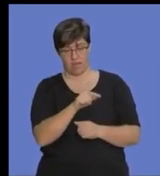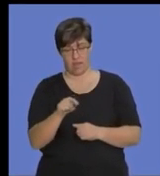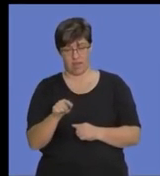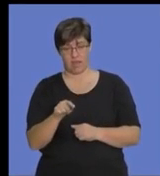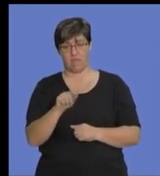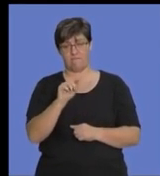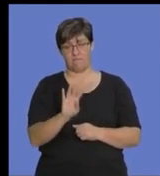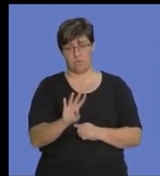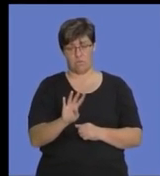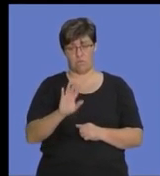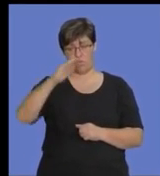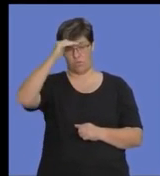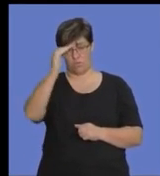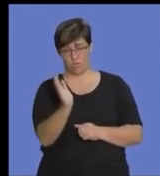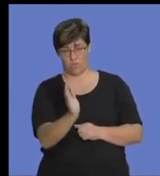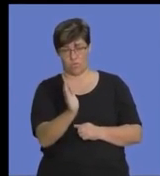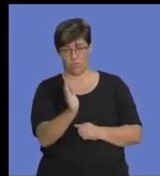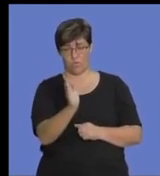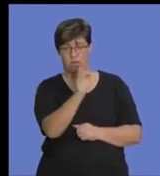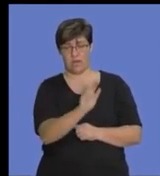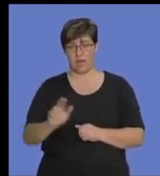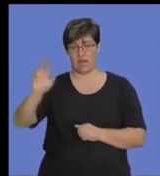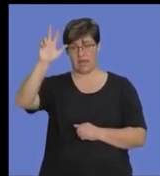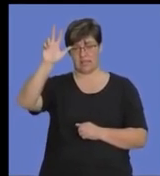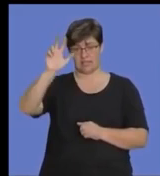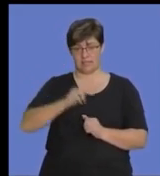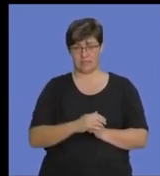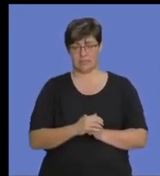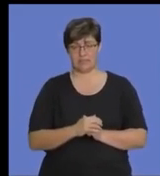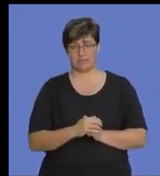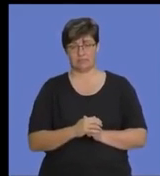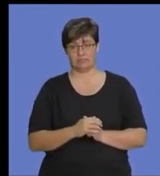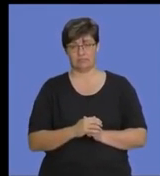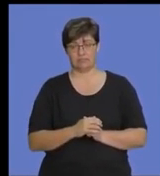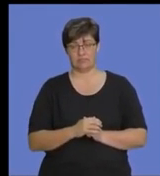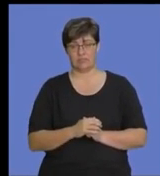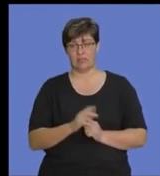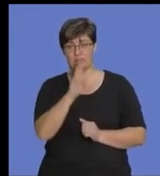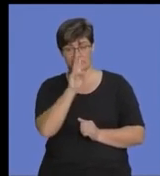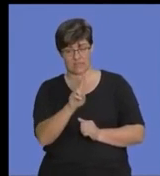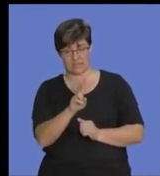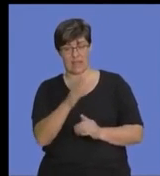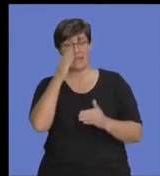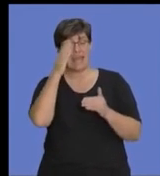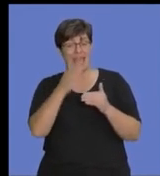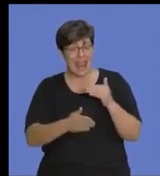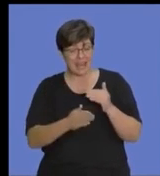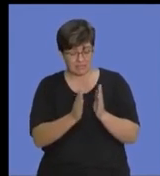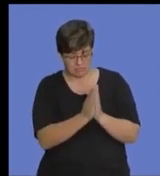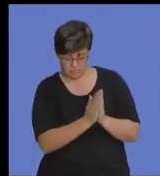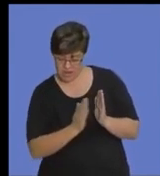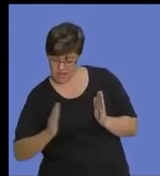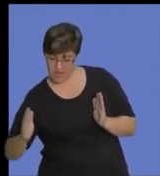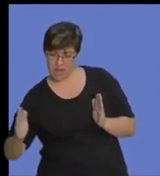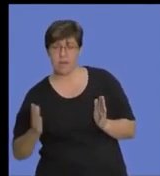0.09 over the 4. And this will be raised to an exponent of 8. And then, see, so at the